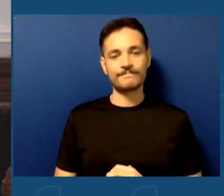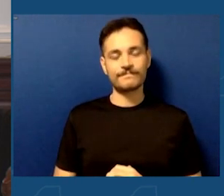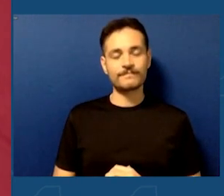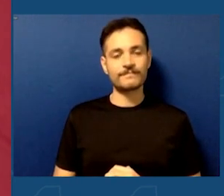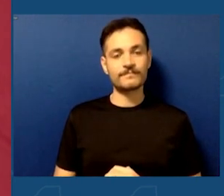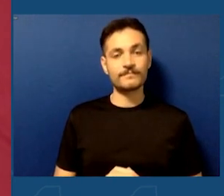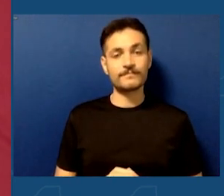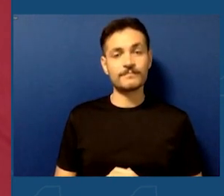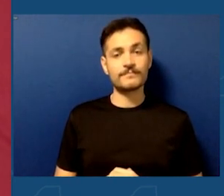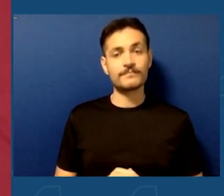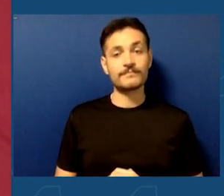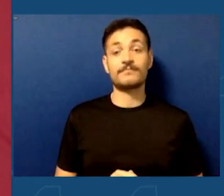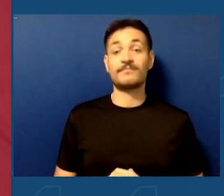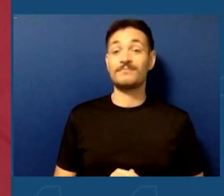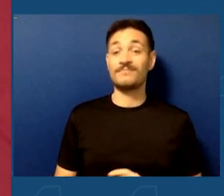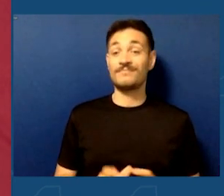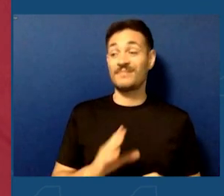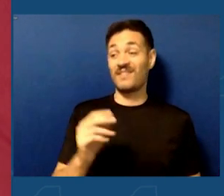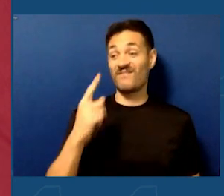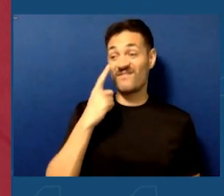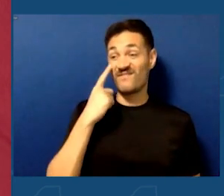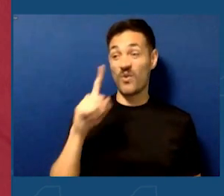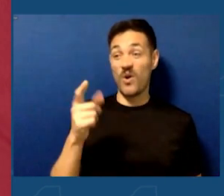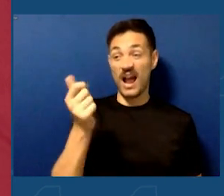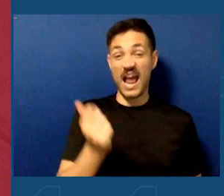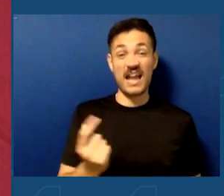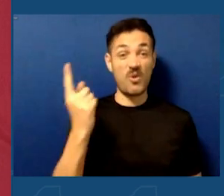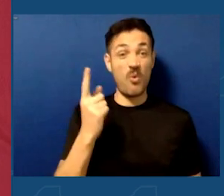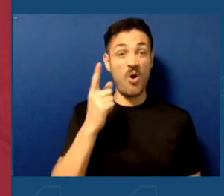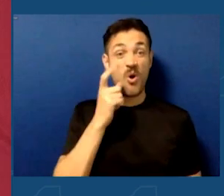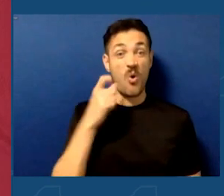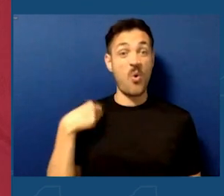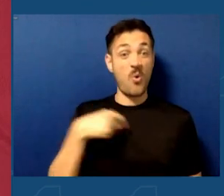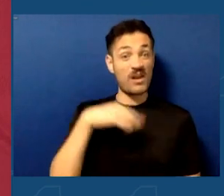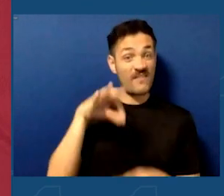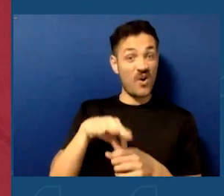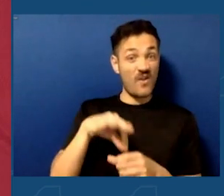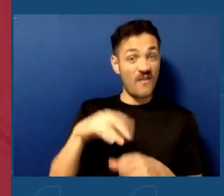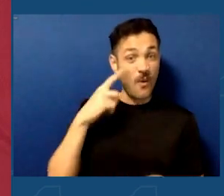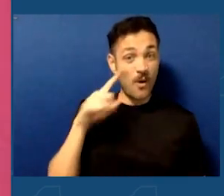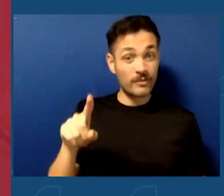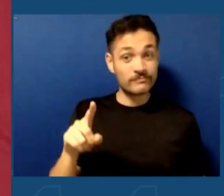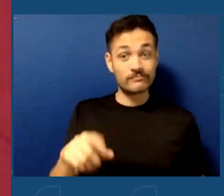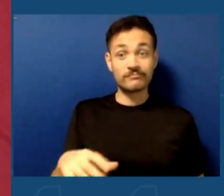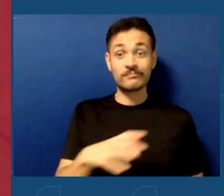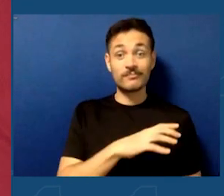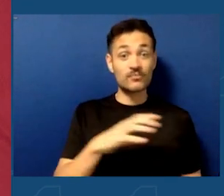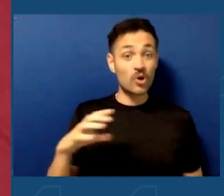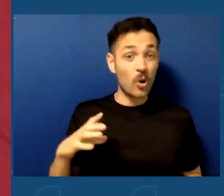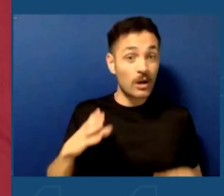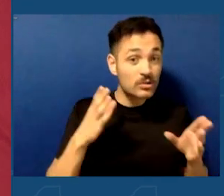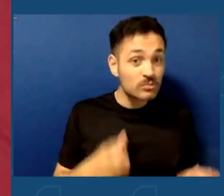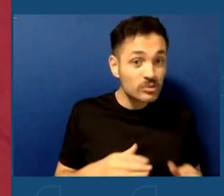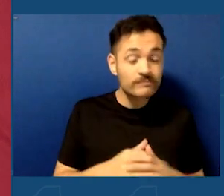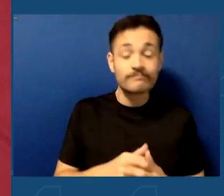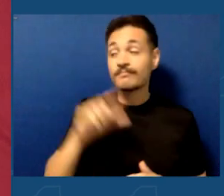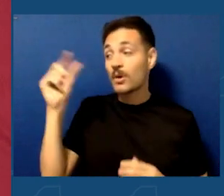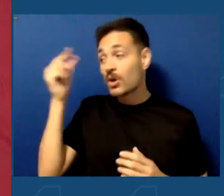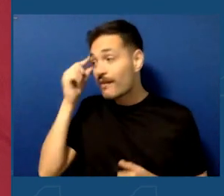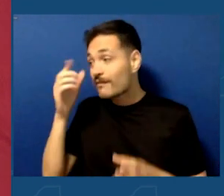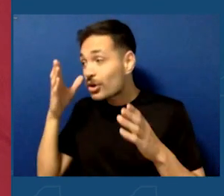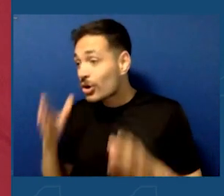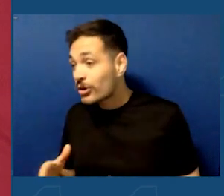Yes. And for any elected official going forward, whether he's a member of Congress, governor